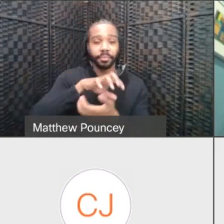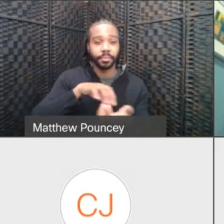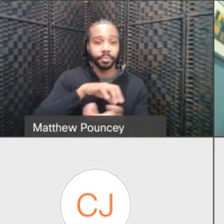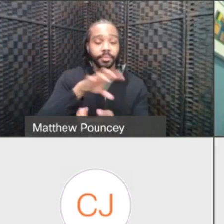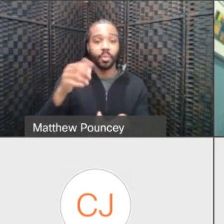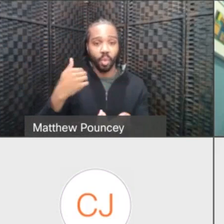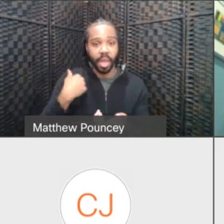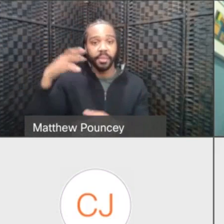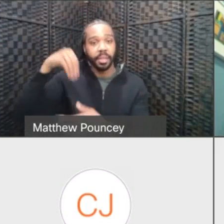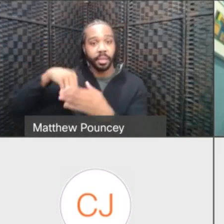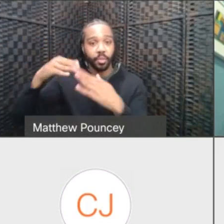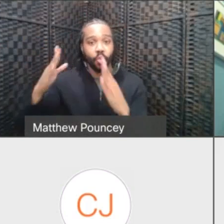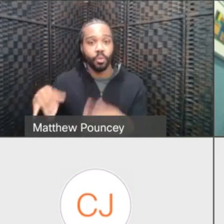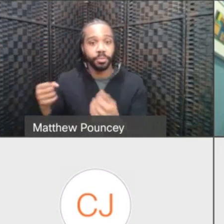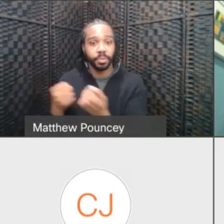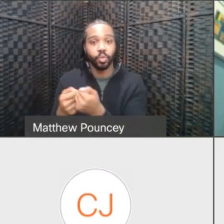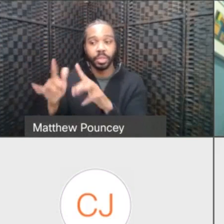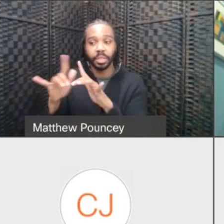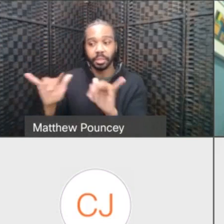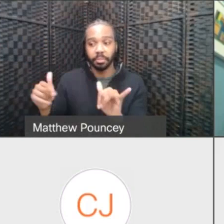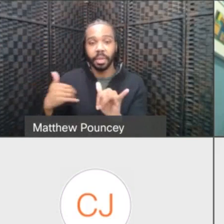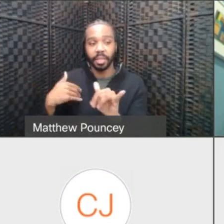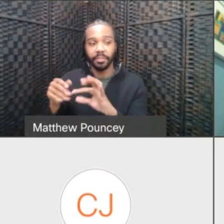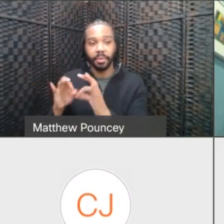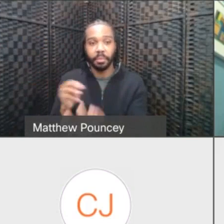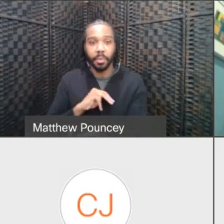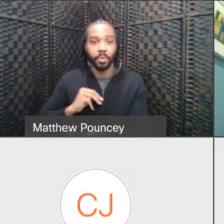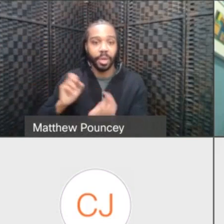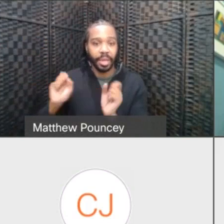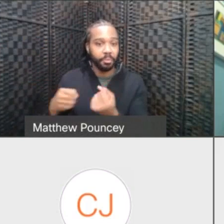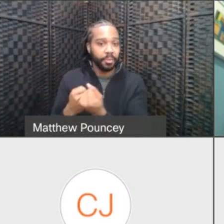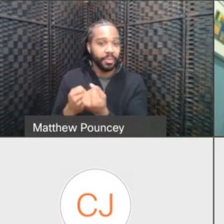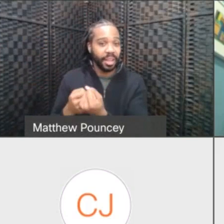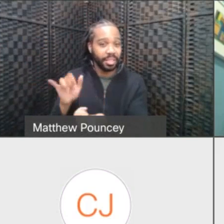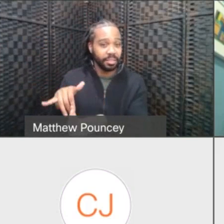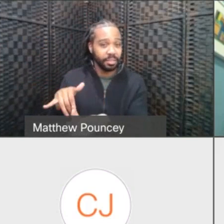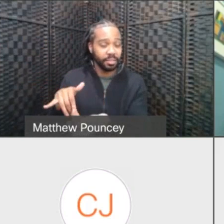support while you're home as a family member and could be providing that, that's additional discussion.